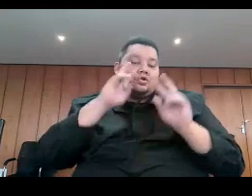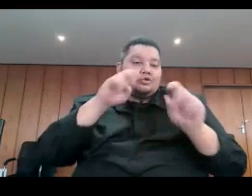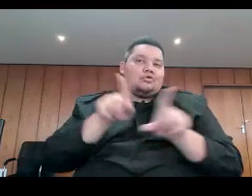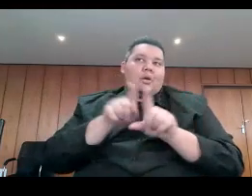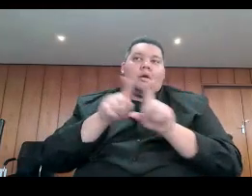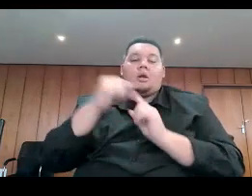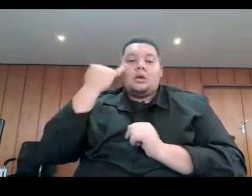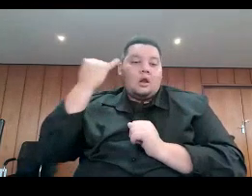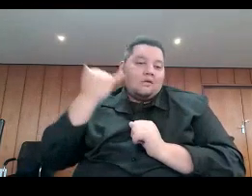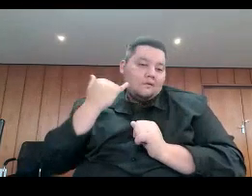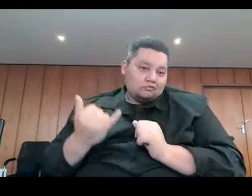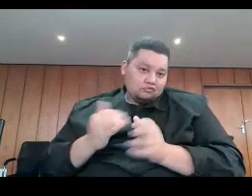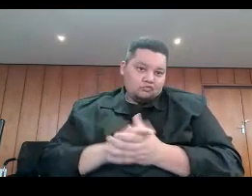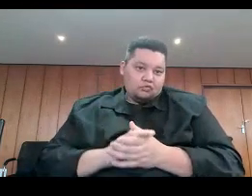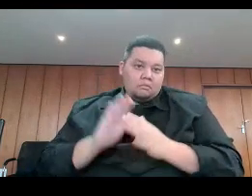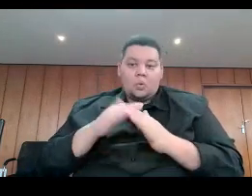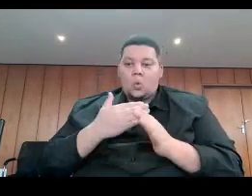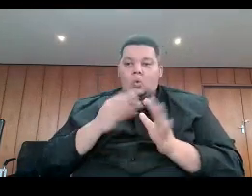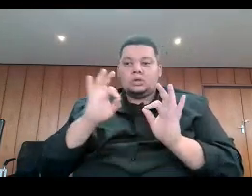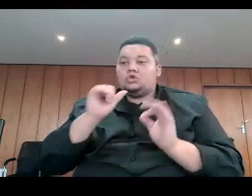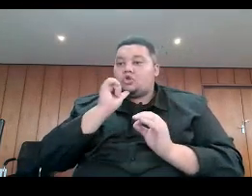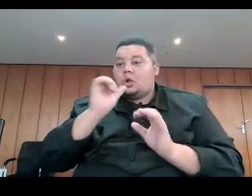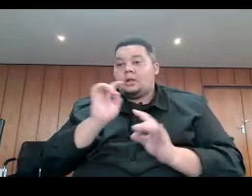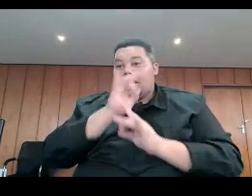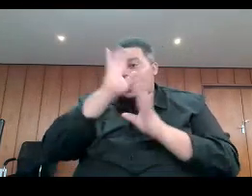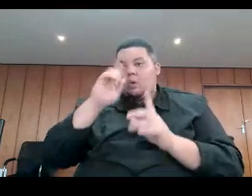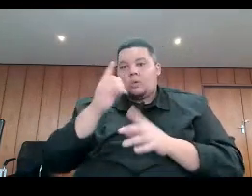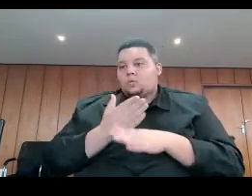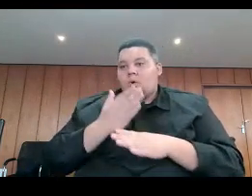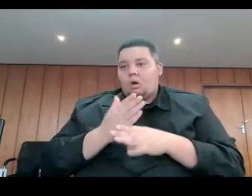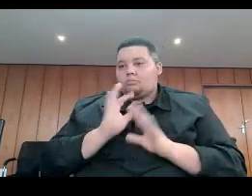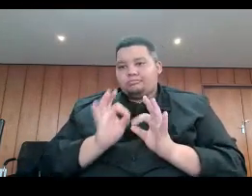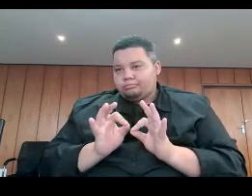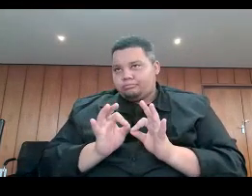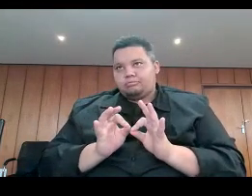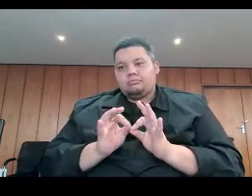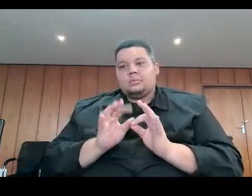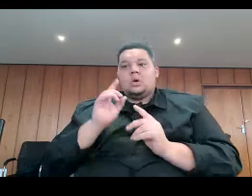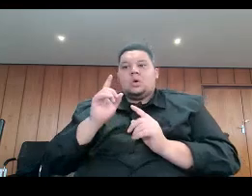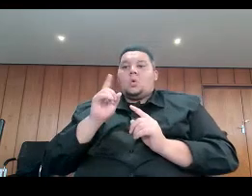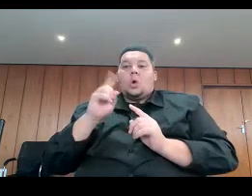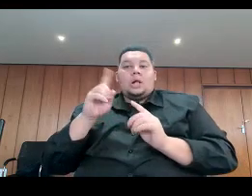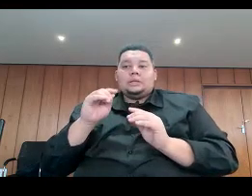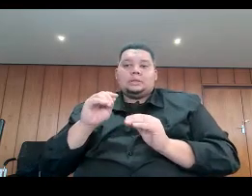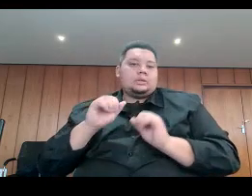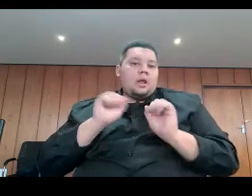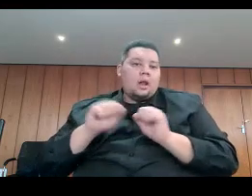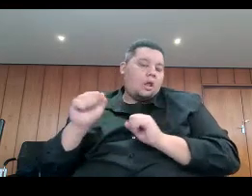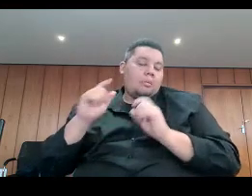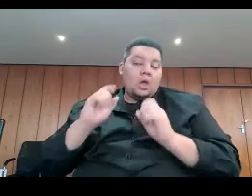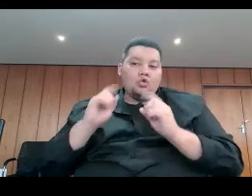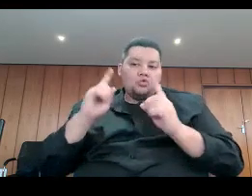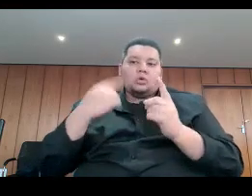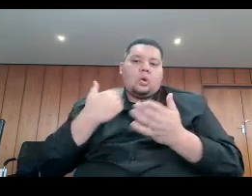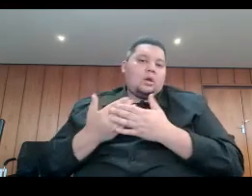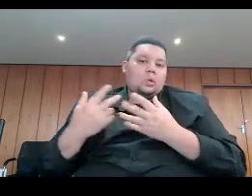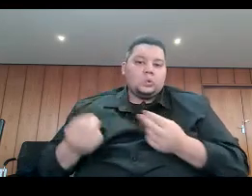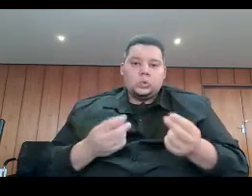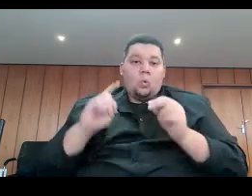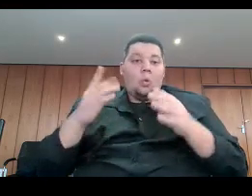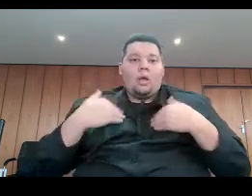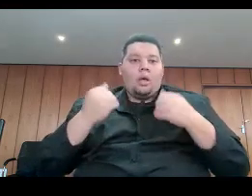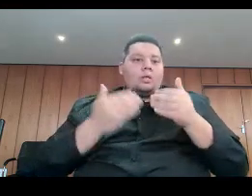innovation, because it's not that clear what works. That makes what enables educators to do this, or